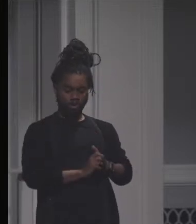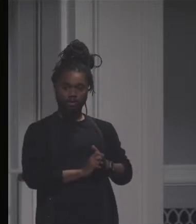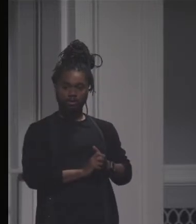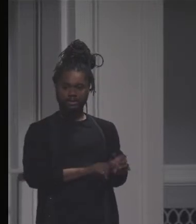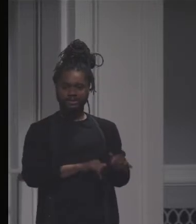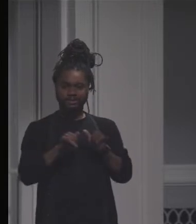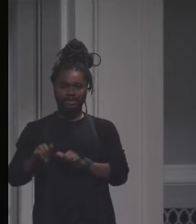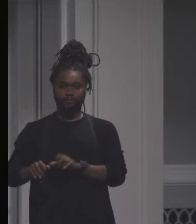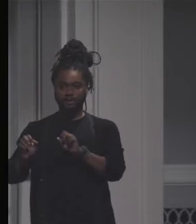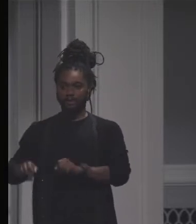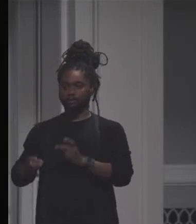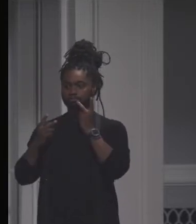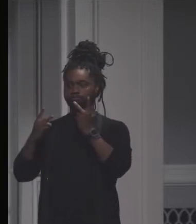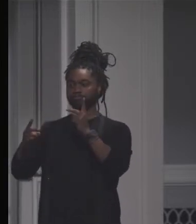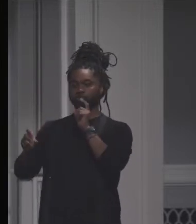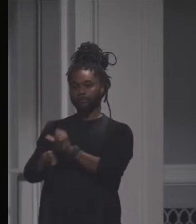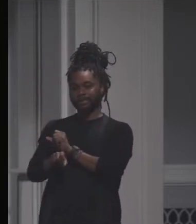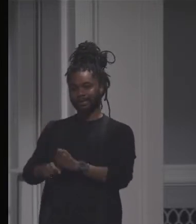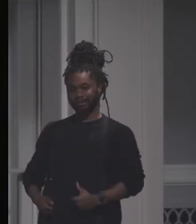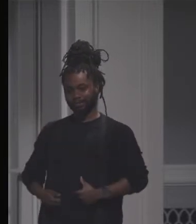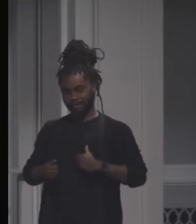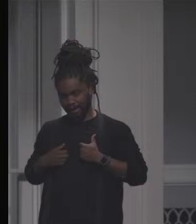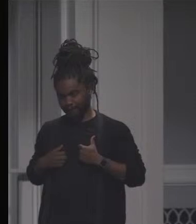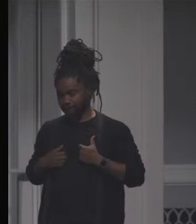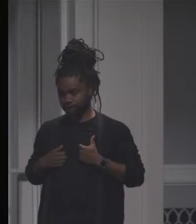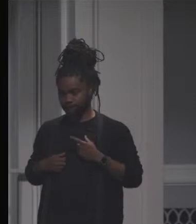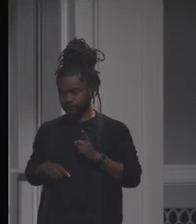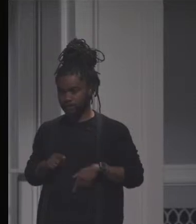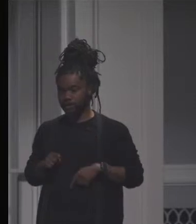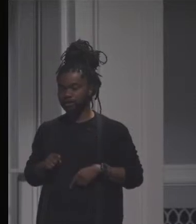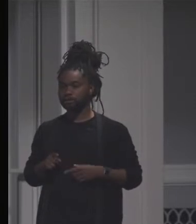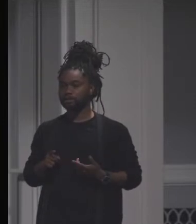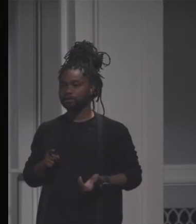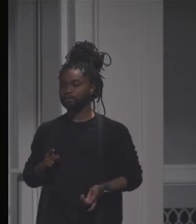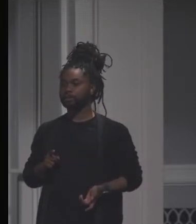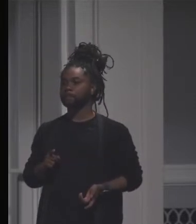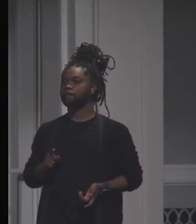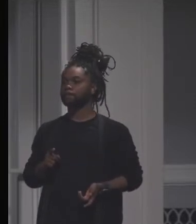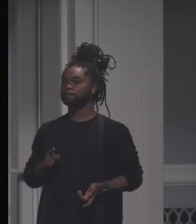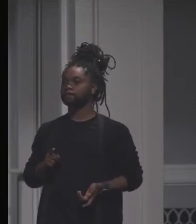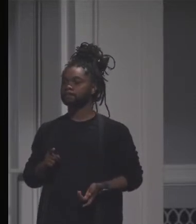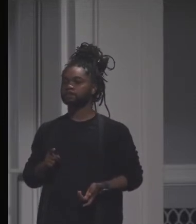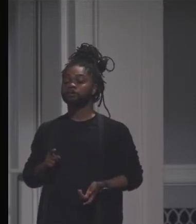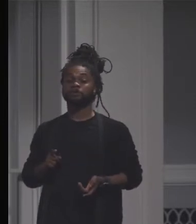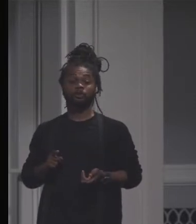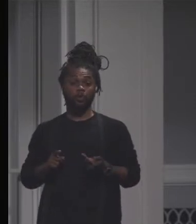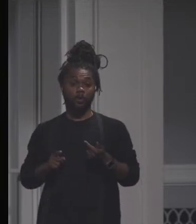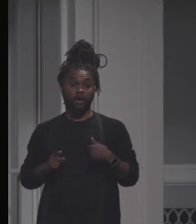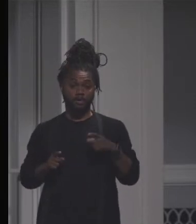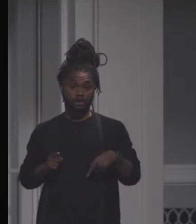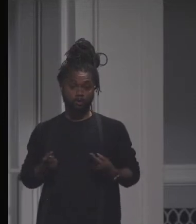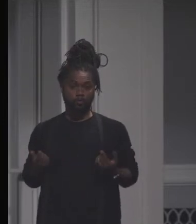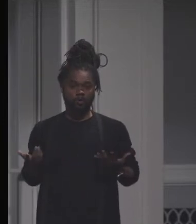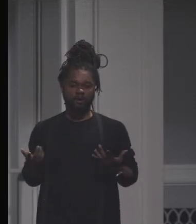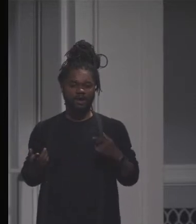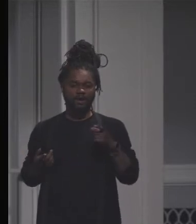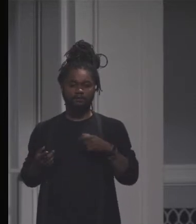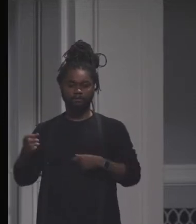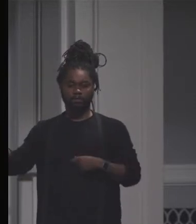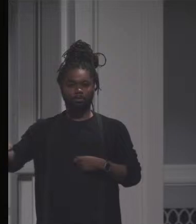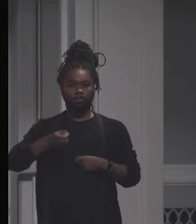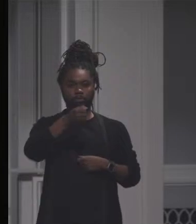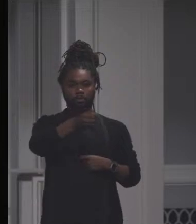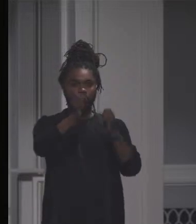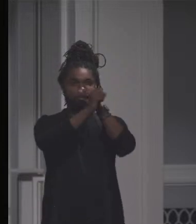can experiencing me here tonight in person, I have to put you there